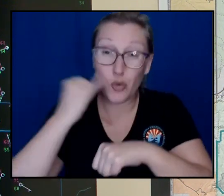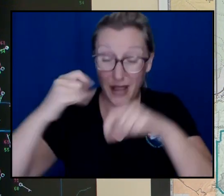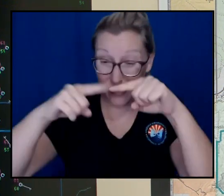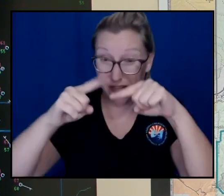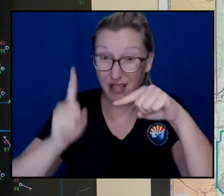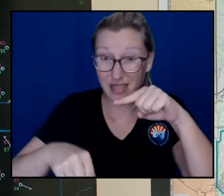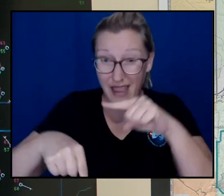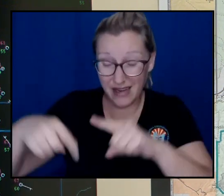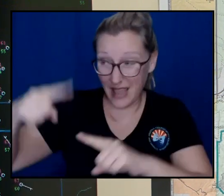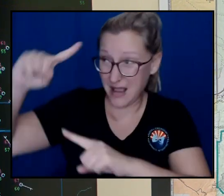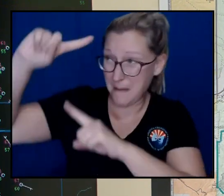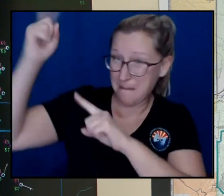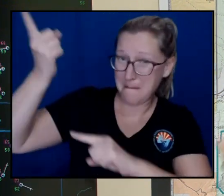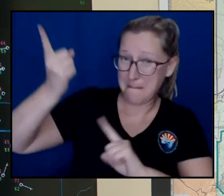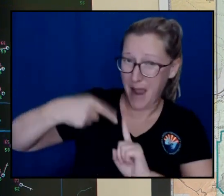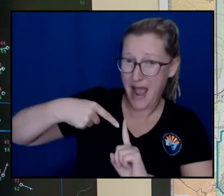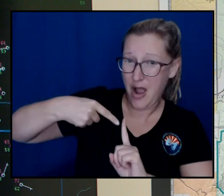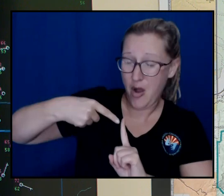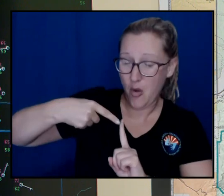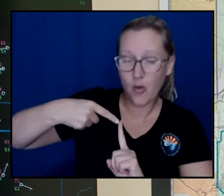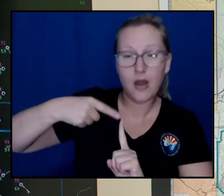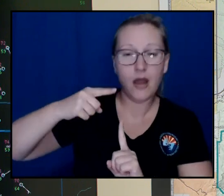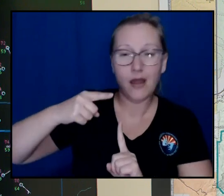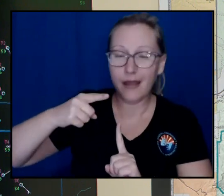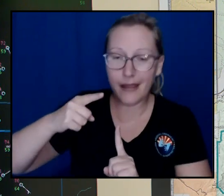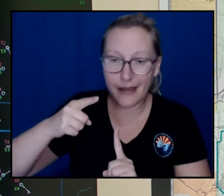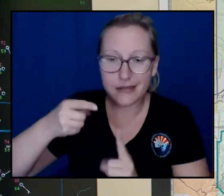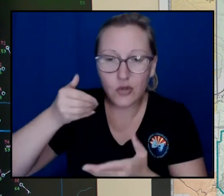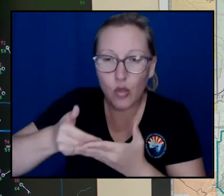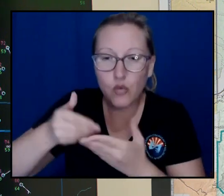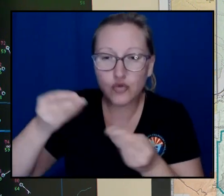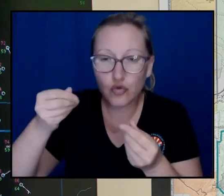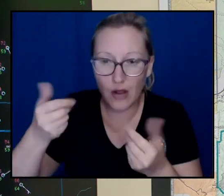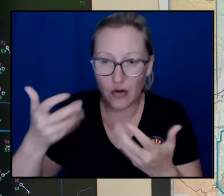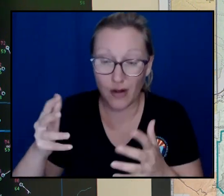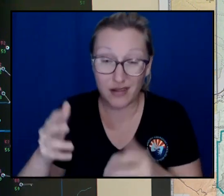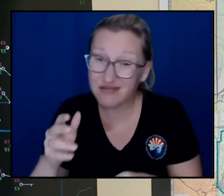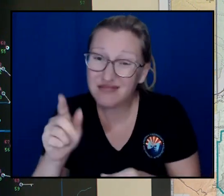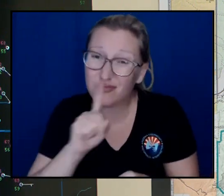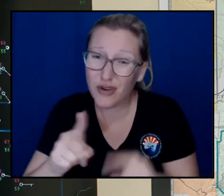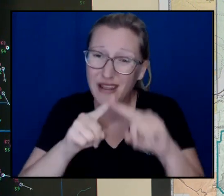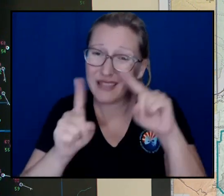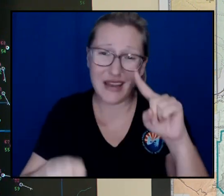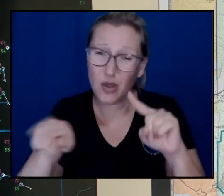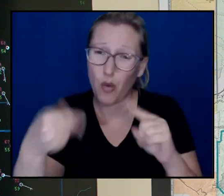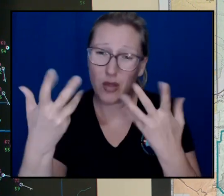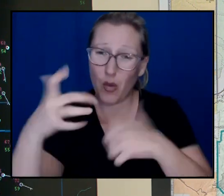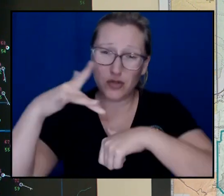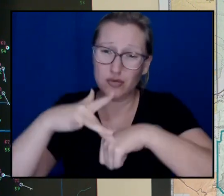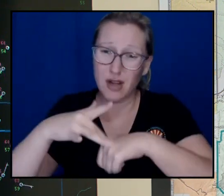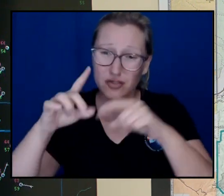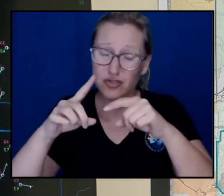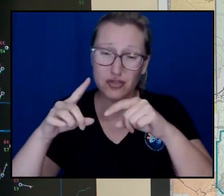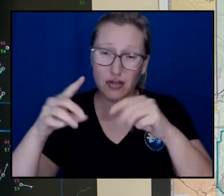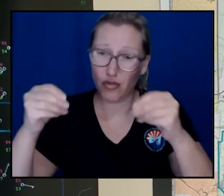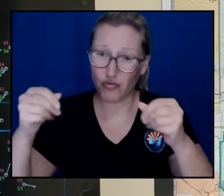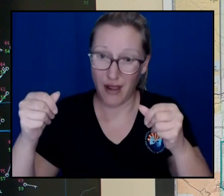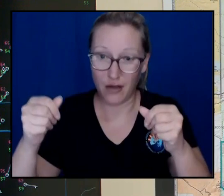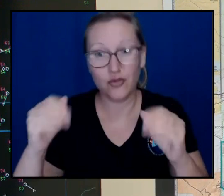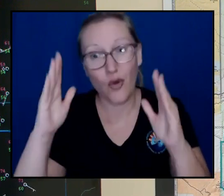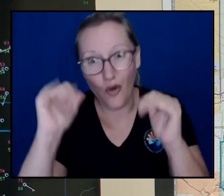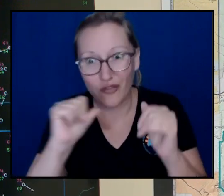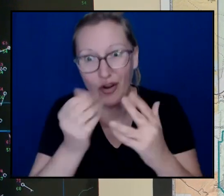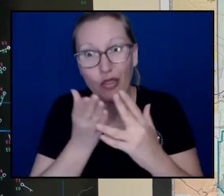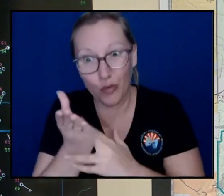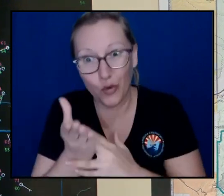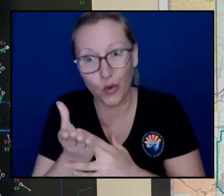the ground, which is the only place that it wants to be. It just wants to, get to the ground, be done with itself. Hopefully it's not through you.